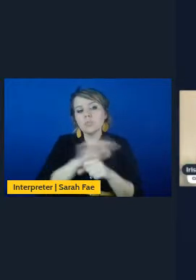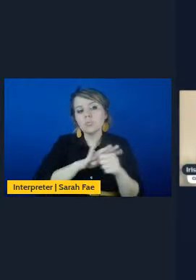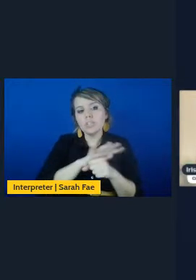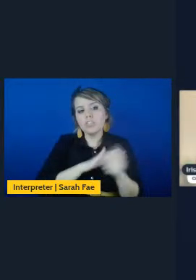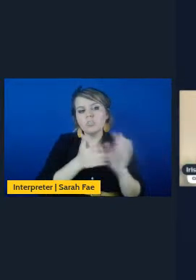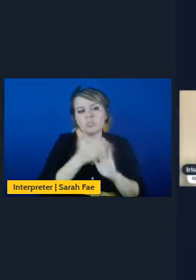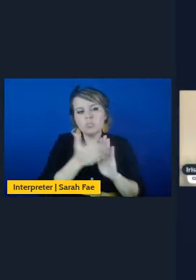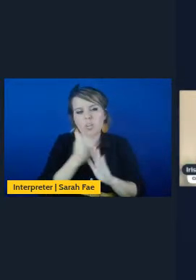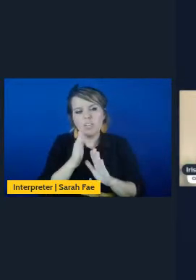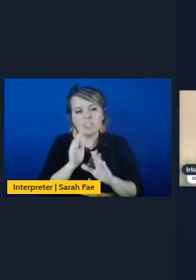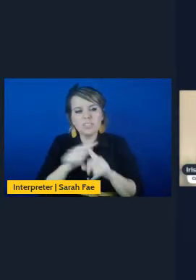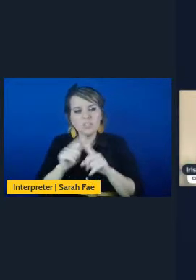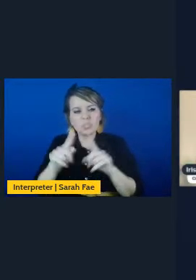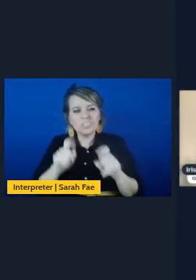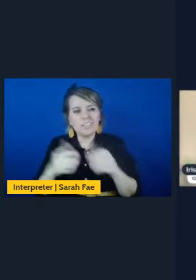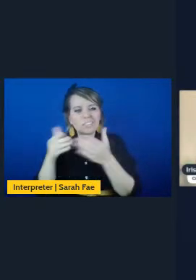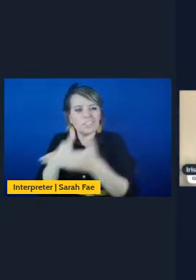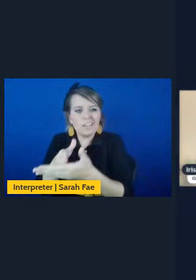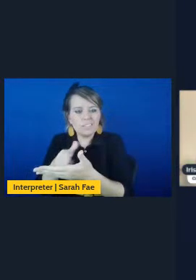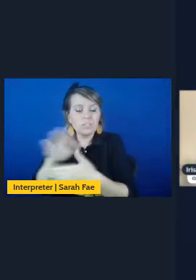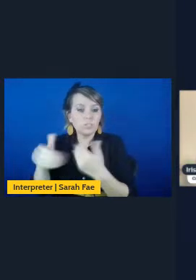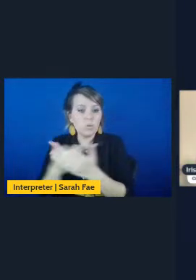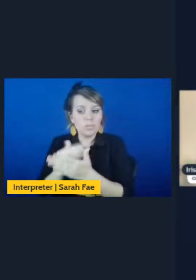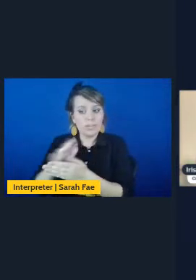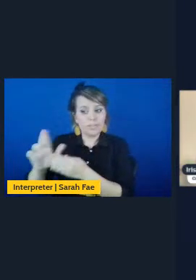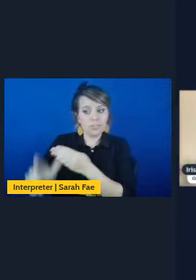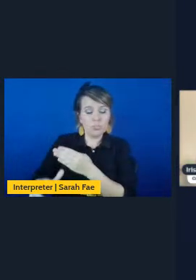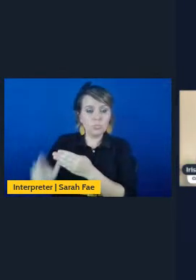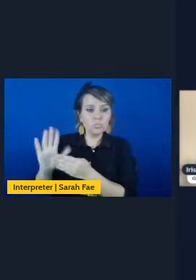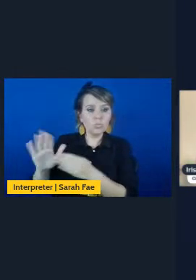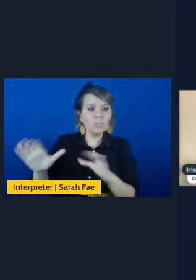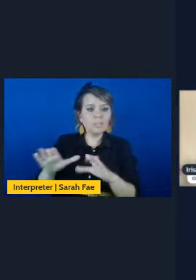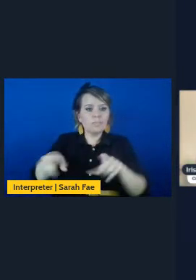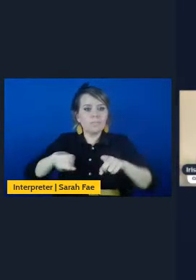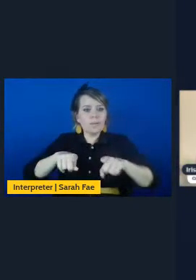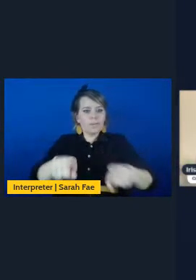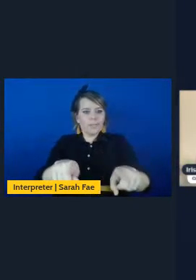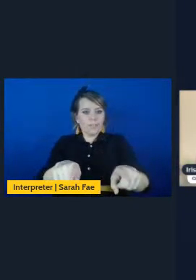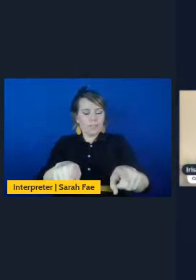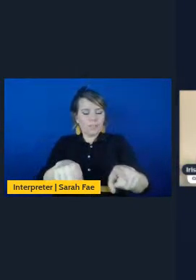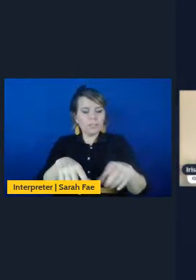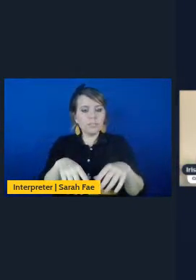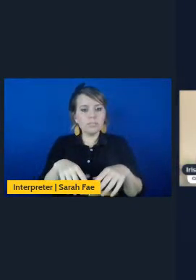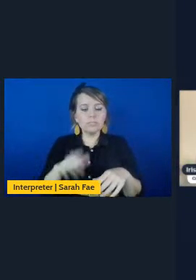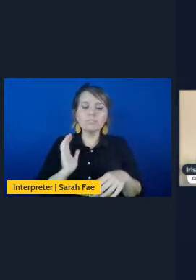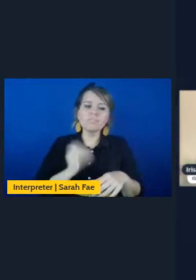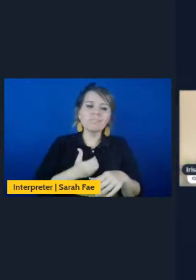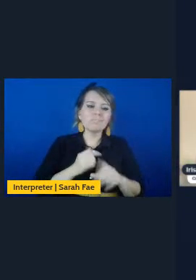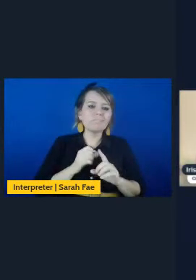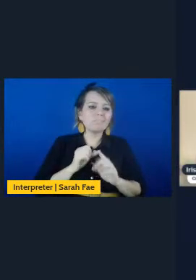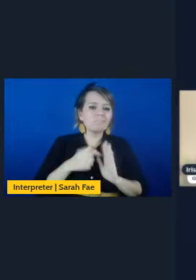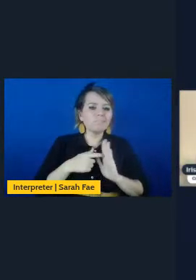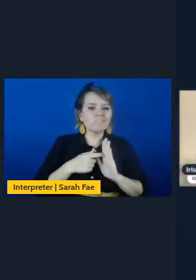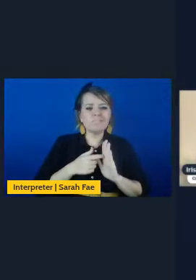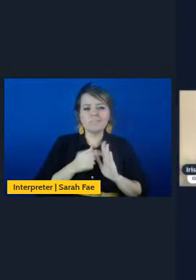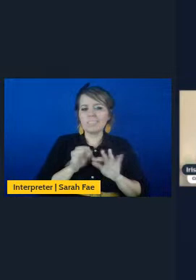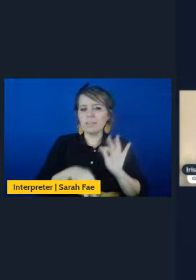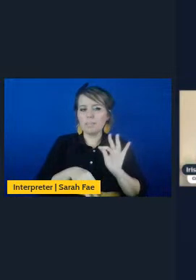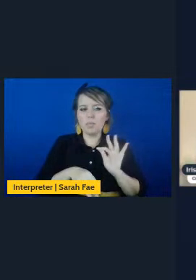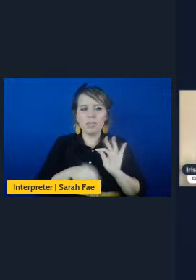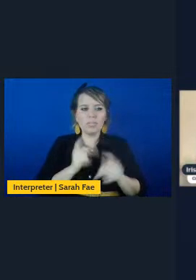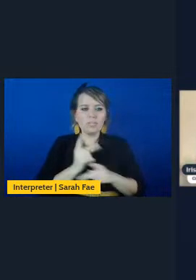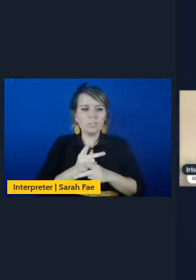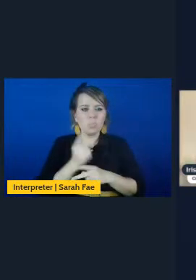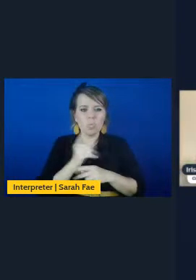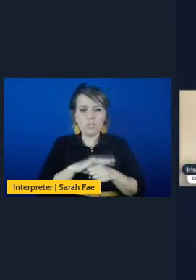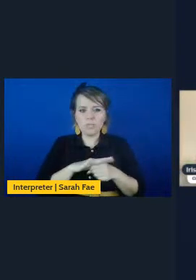and all these executions would be done in parallel in each of these regions. In our case, we'll keep it simple to one region. And